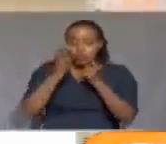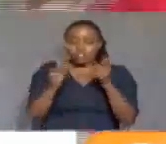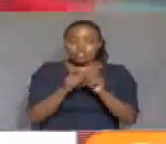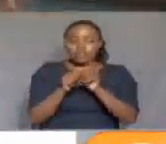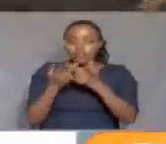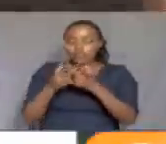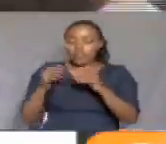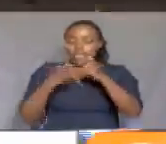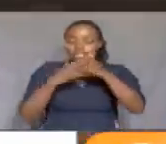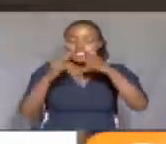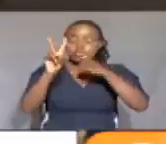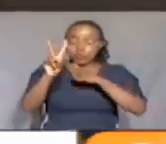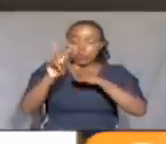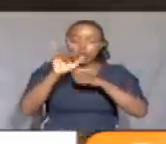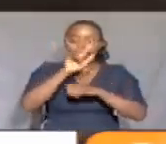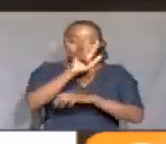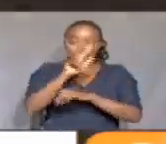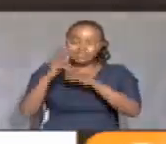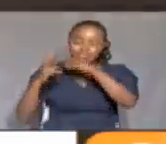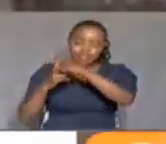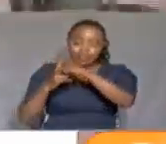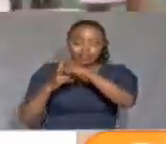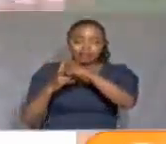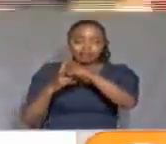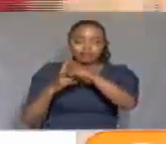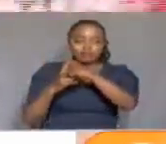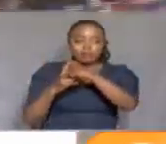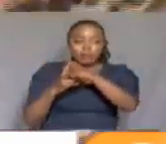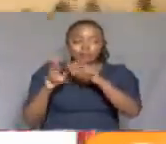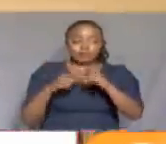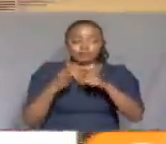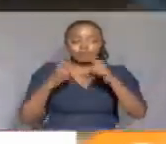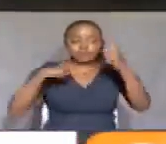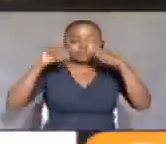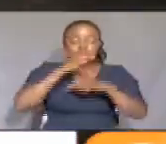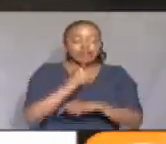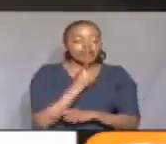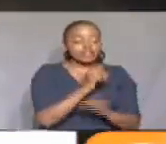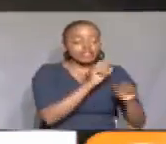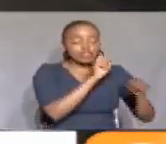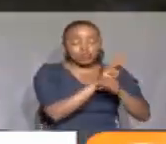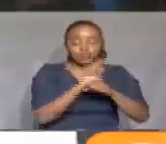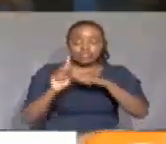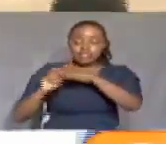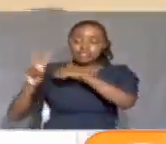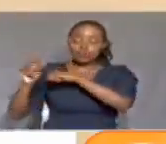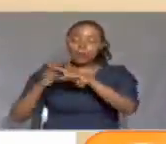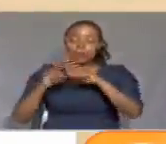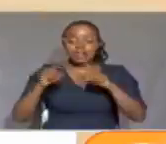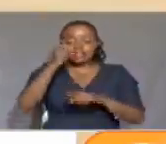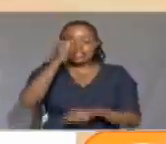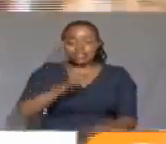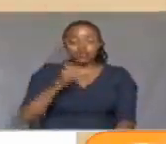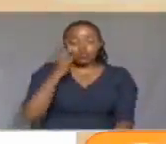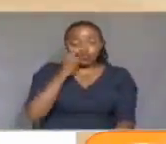healthy 82-37 lead into the fourth quarter. They eventually won 112-62,